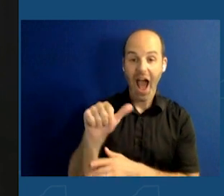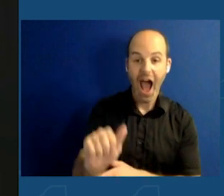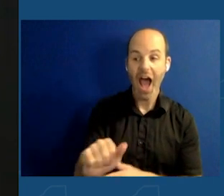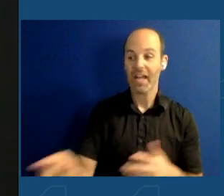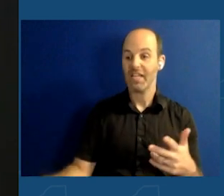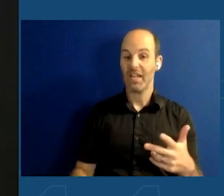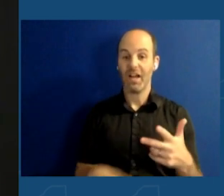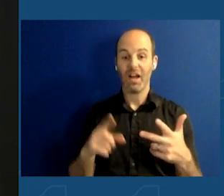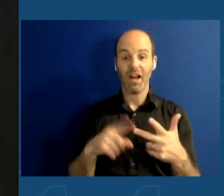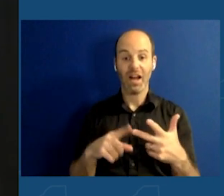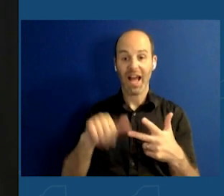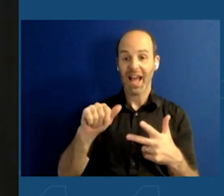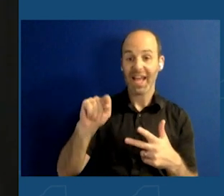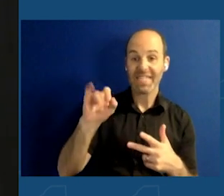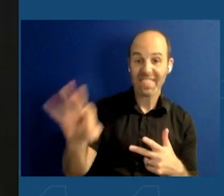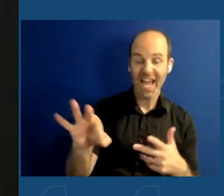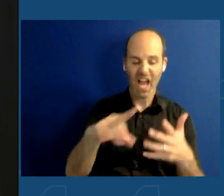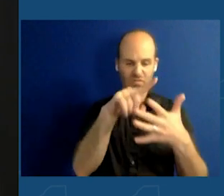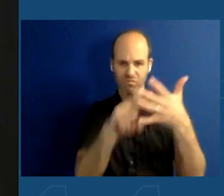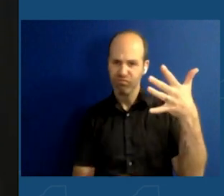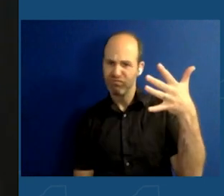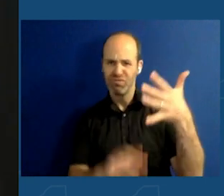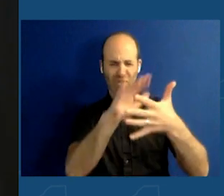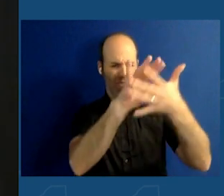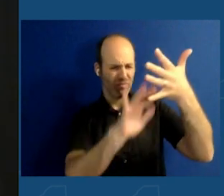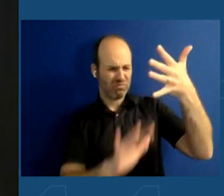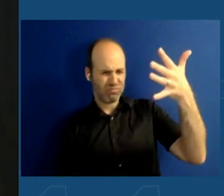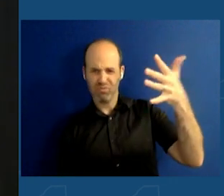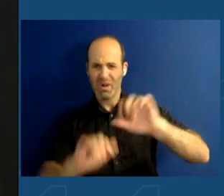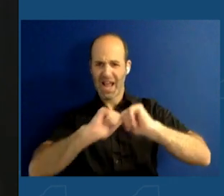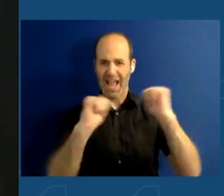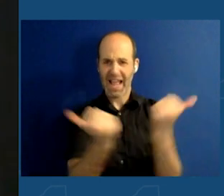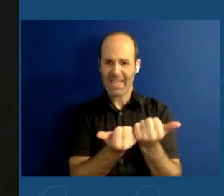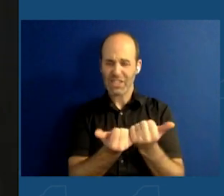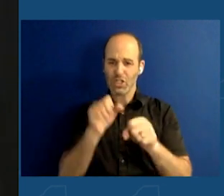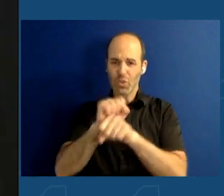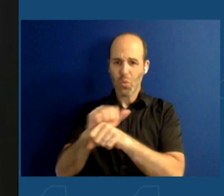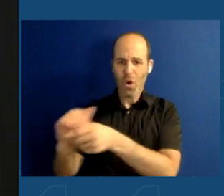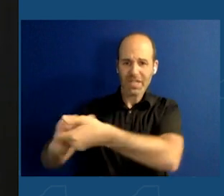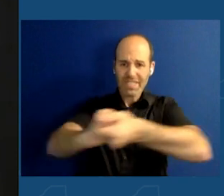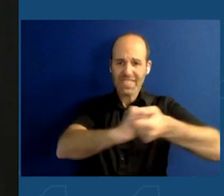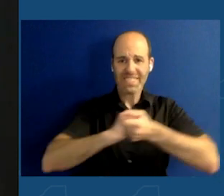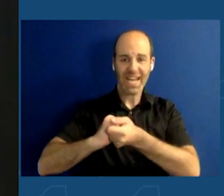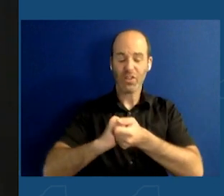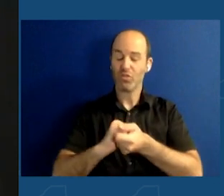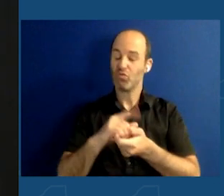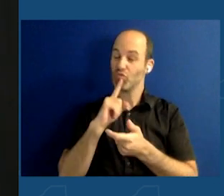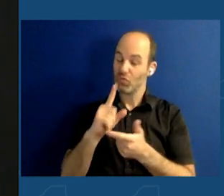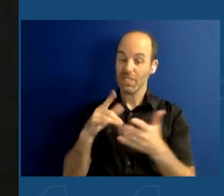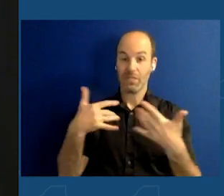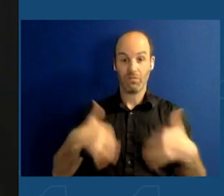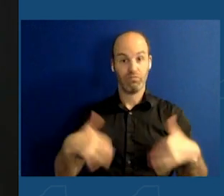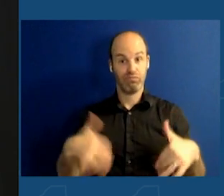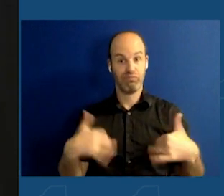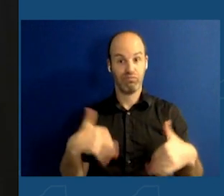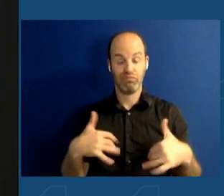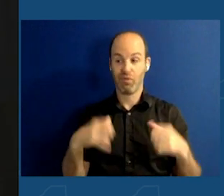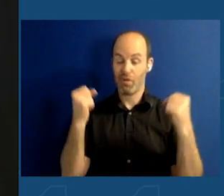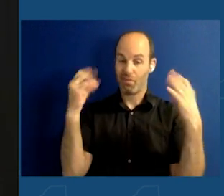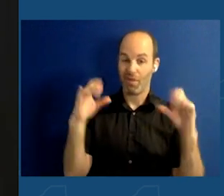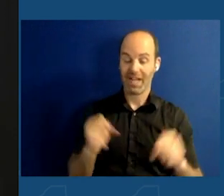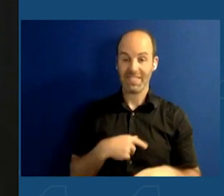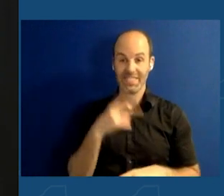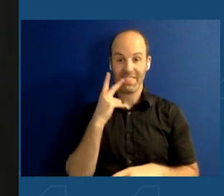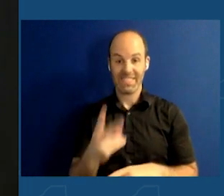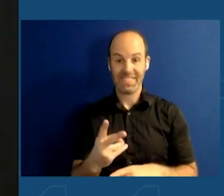and the ATF, and so many other agencies working together. It's one of the most impressive things as you walk into the conference room and you see the seal that